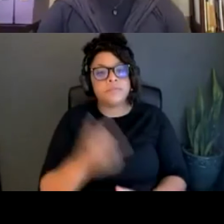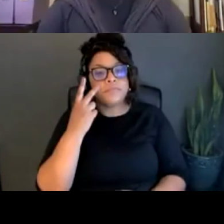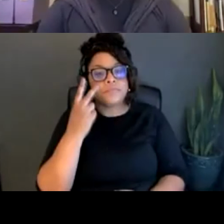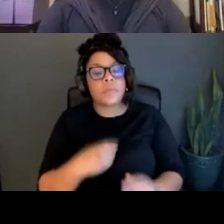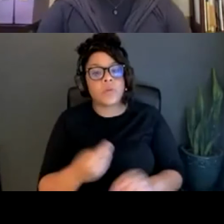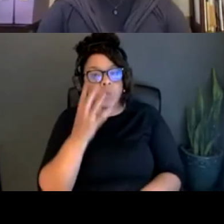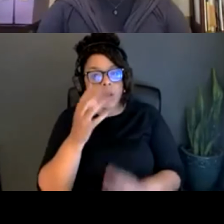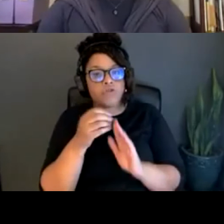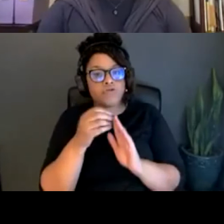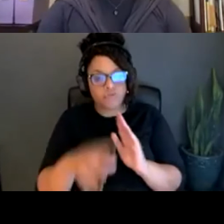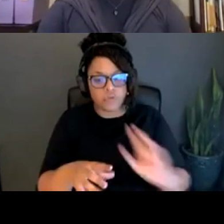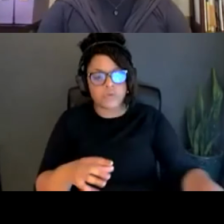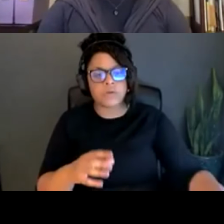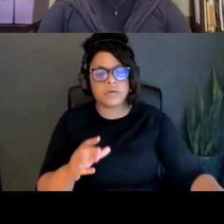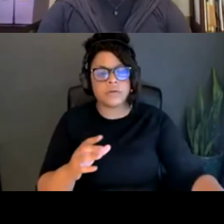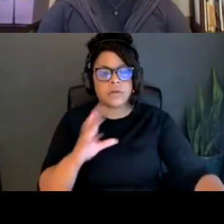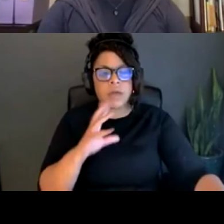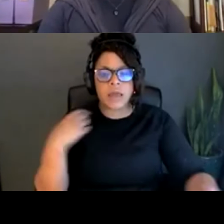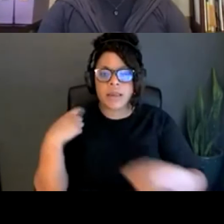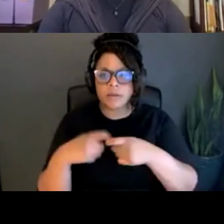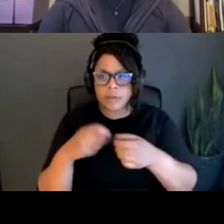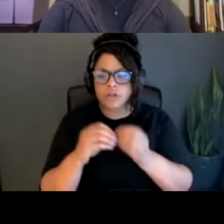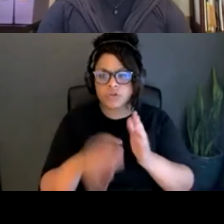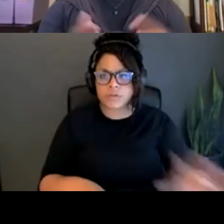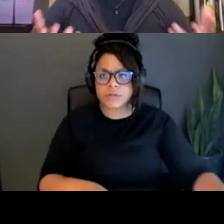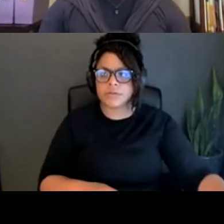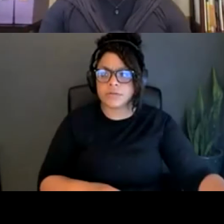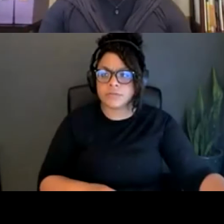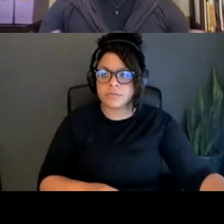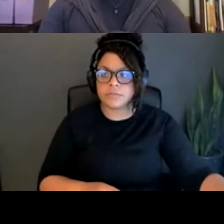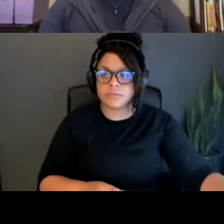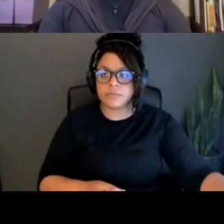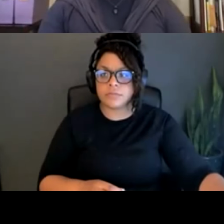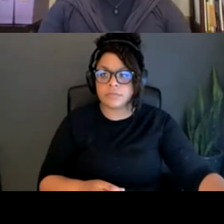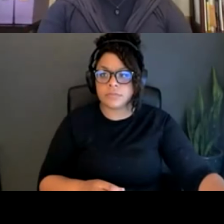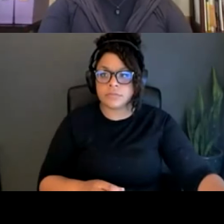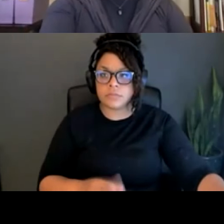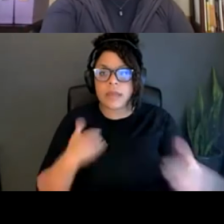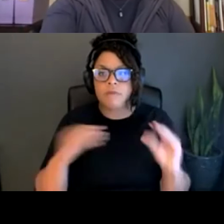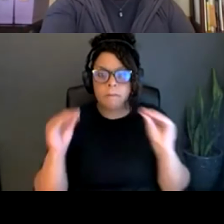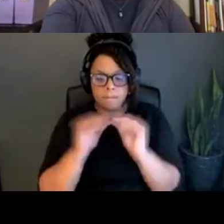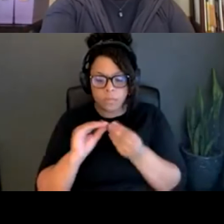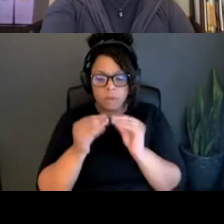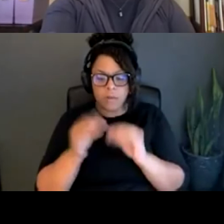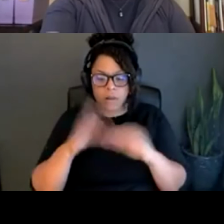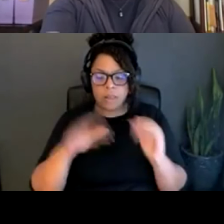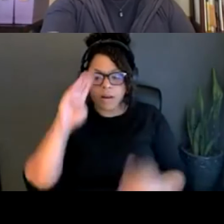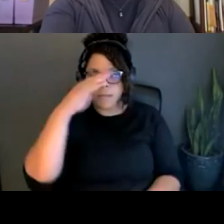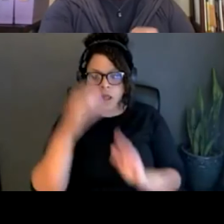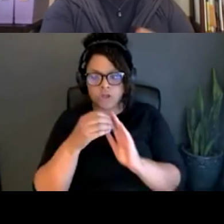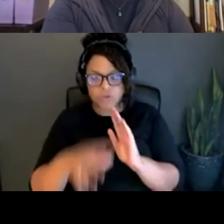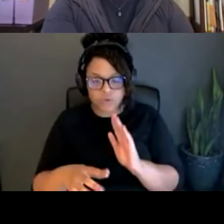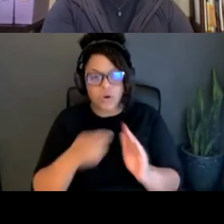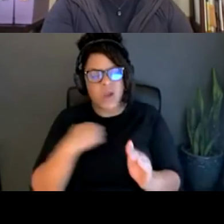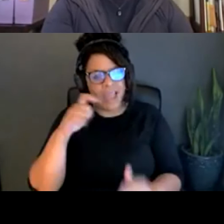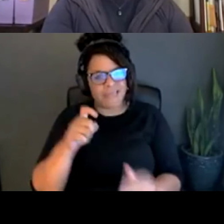students and Hispanic students are more in number than Black students, we have to